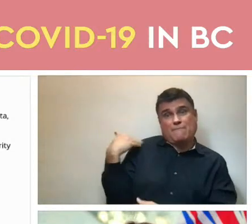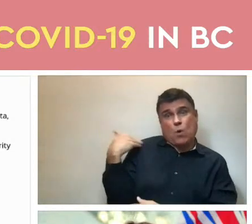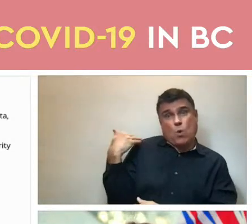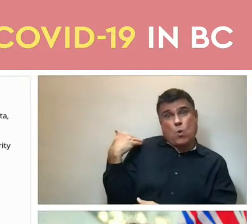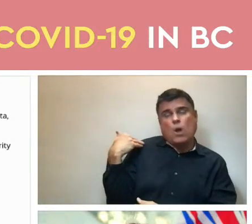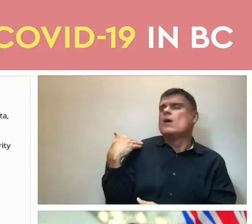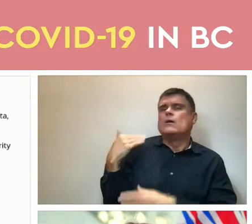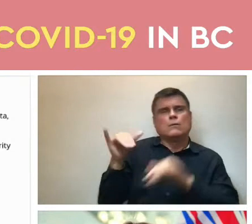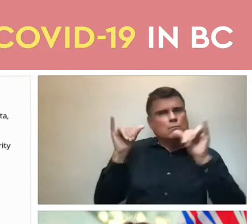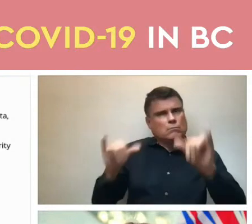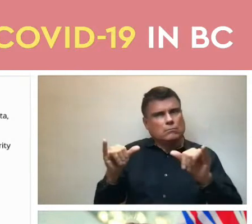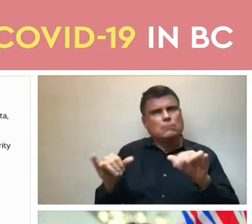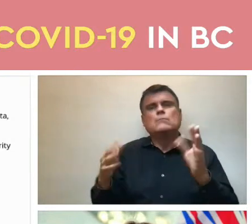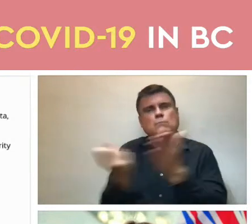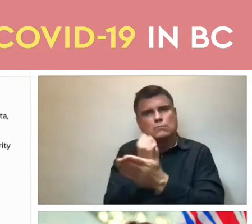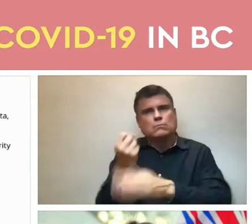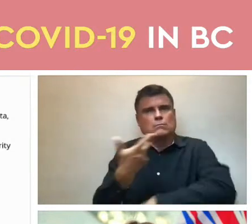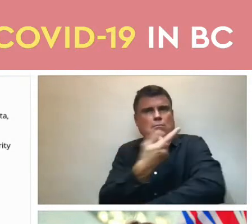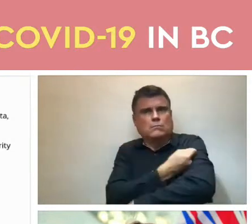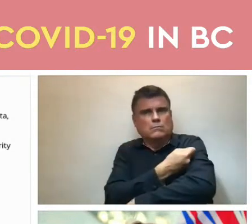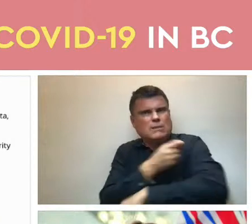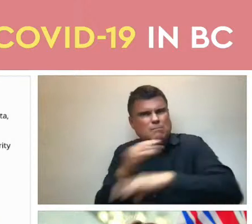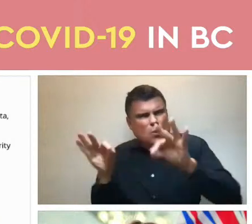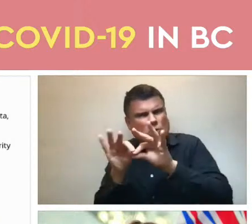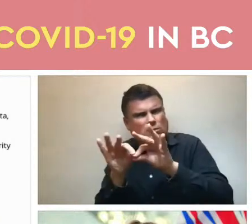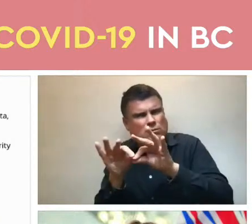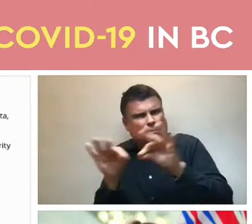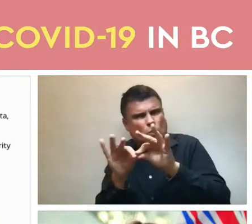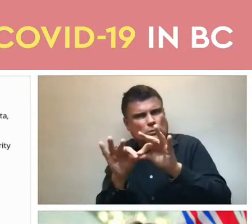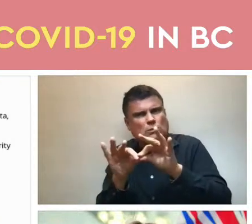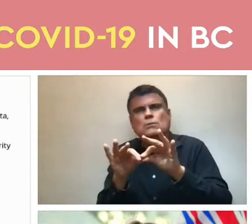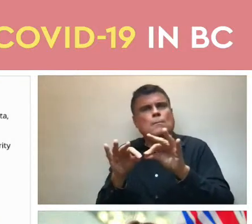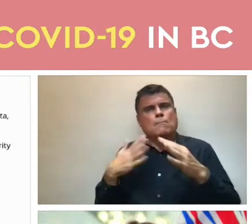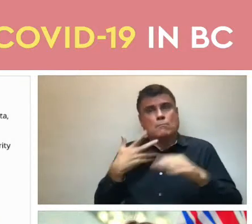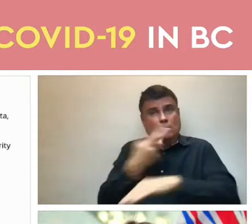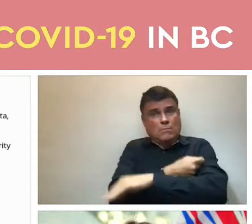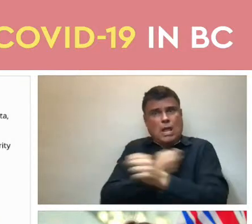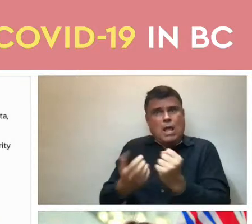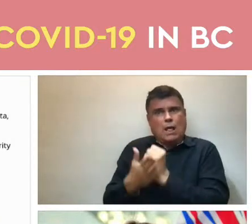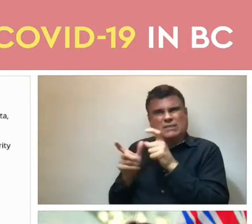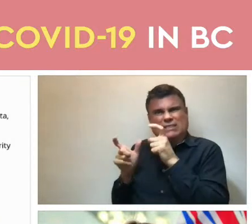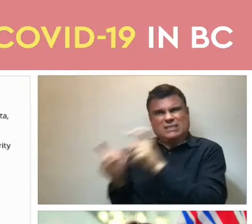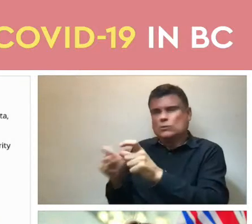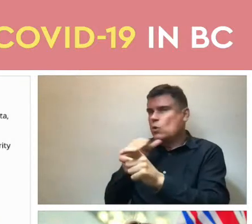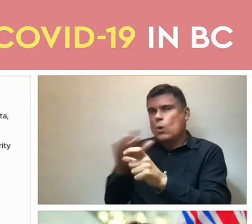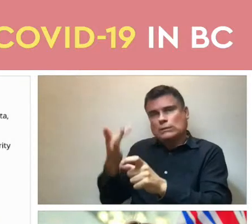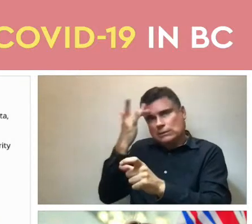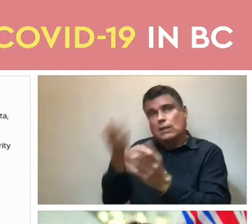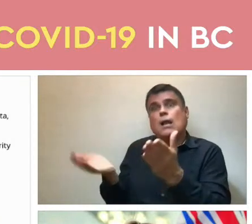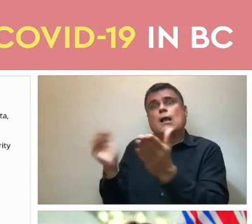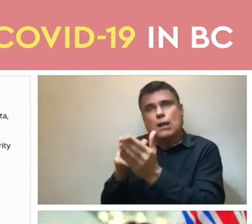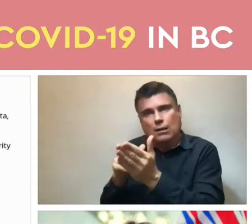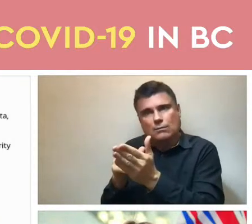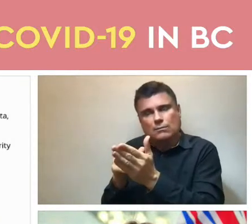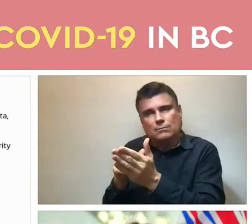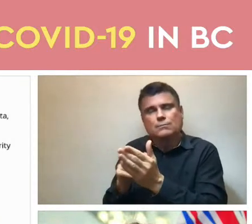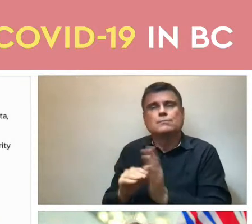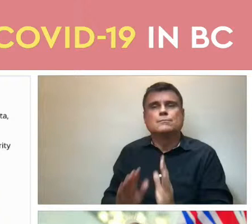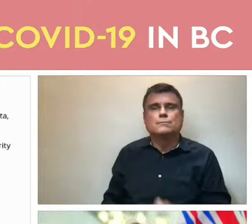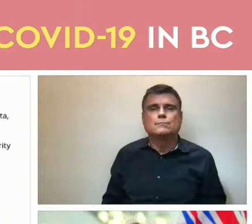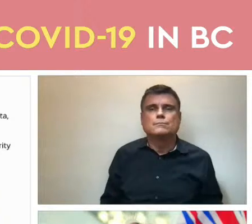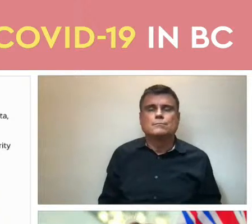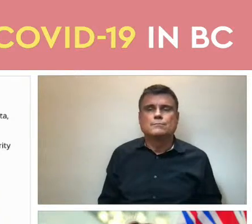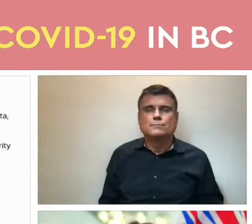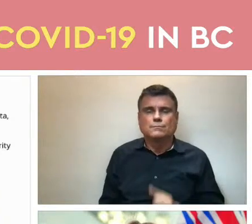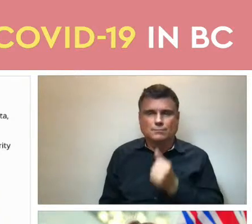vaccinated. Vaccination protects against this reinfection that we're seeing more commonly with Omicron. We don't